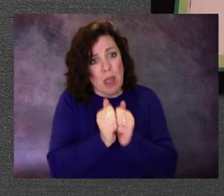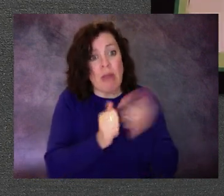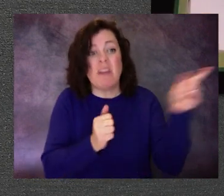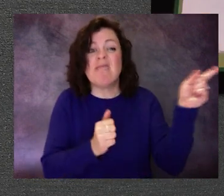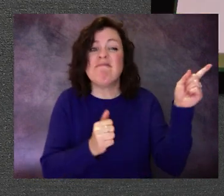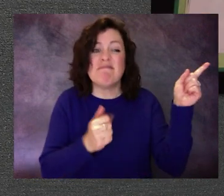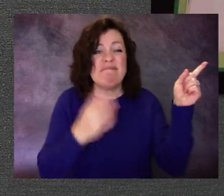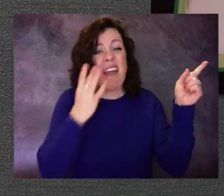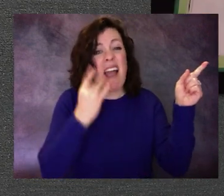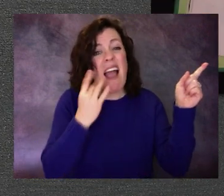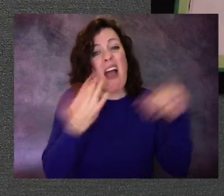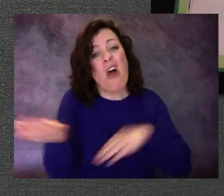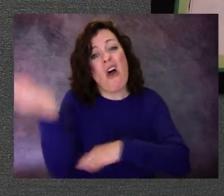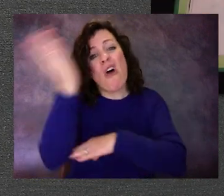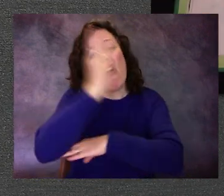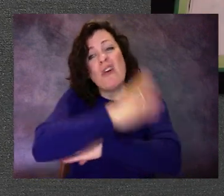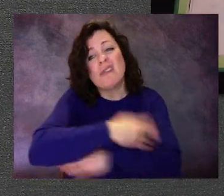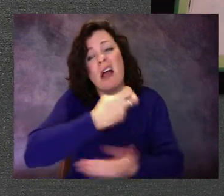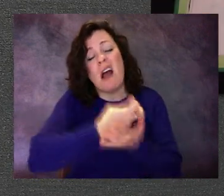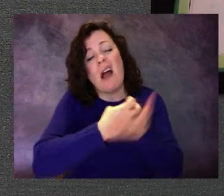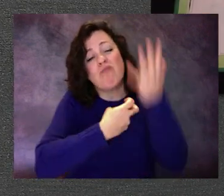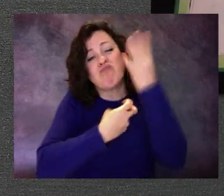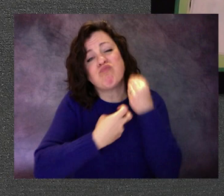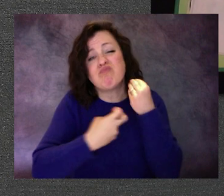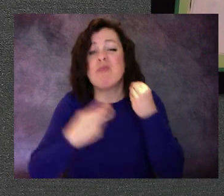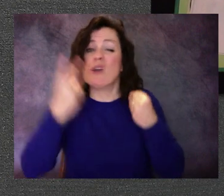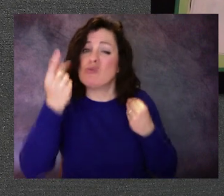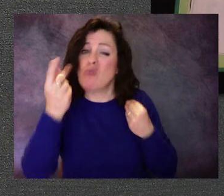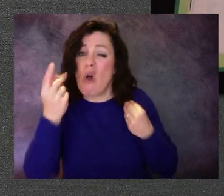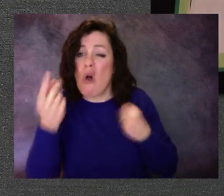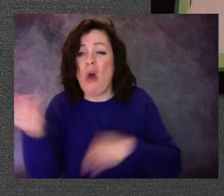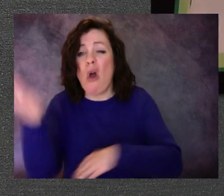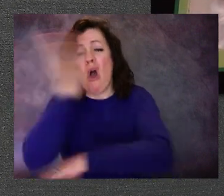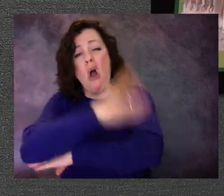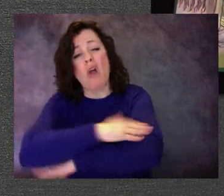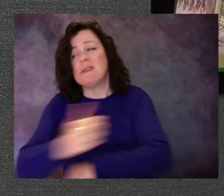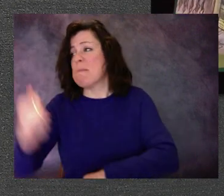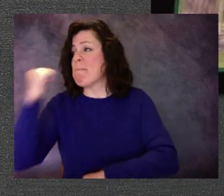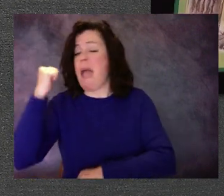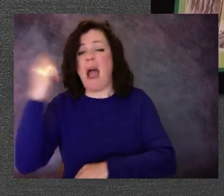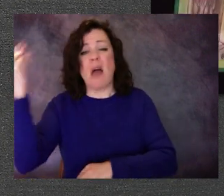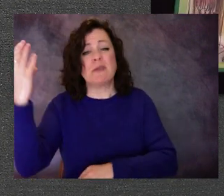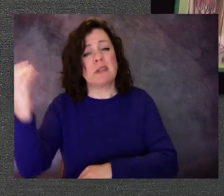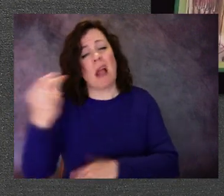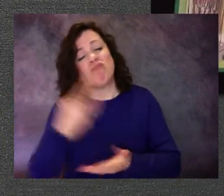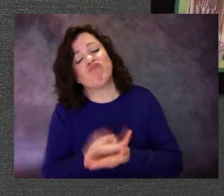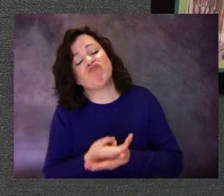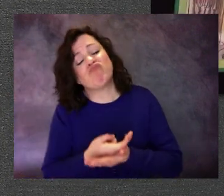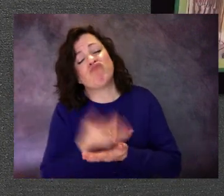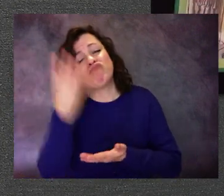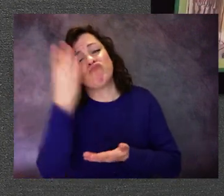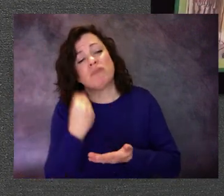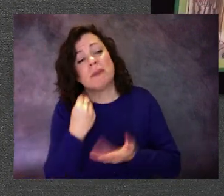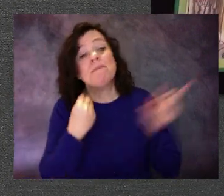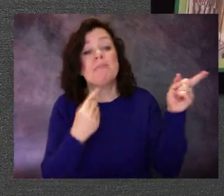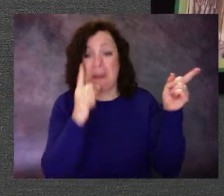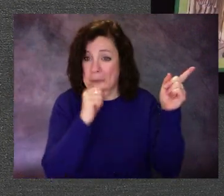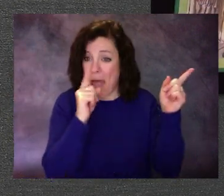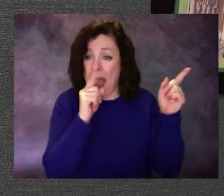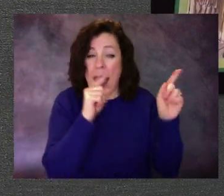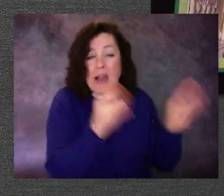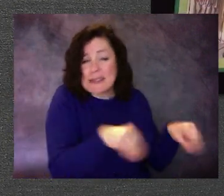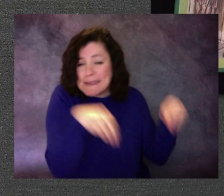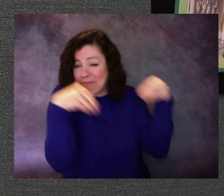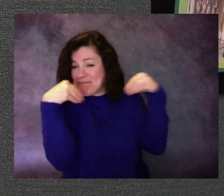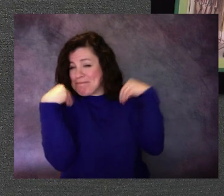The dog liked to nap all day on the sunny back porch. and the mouse liked to snooze all day in the